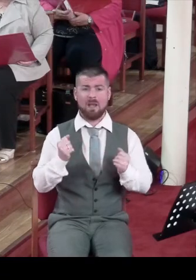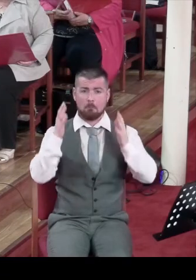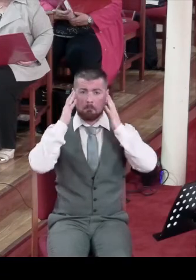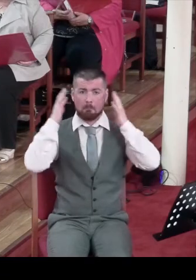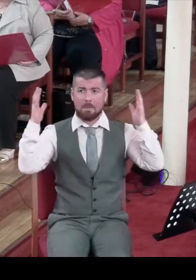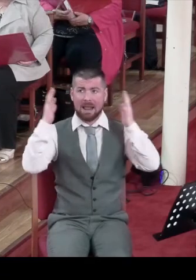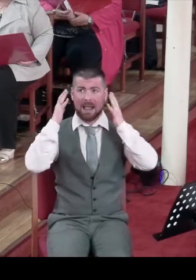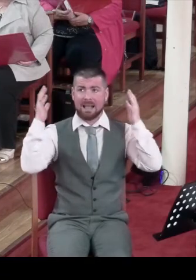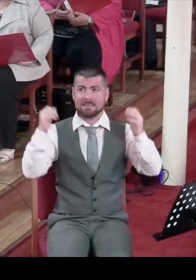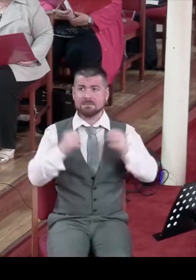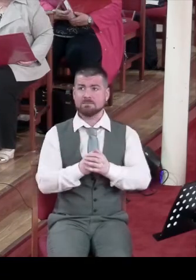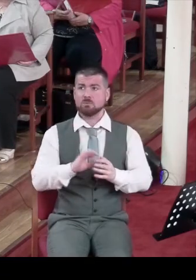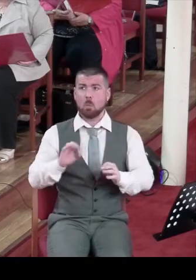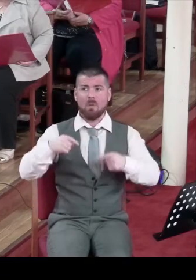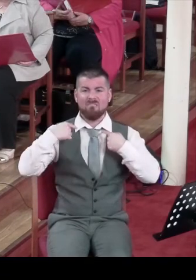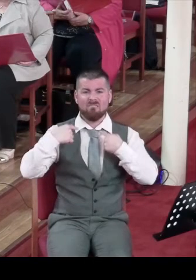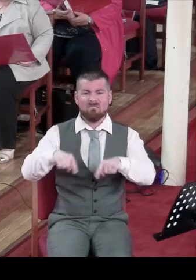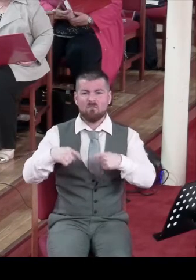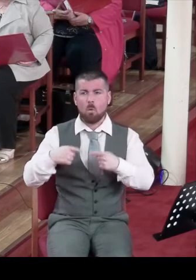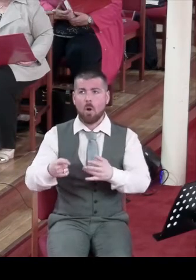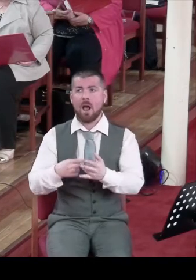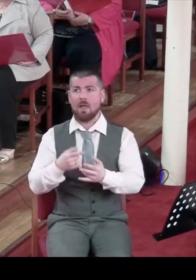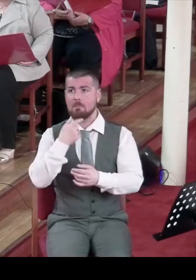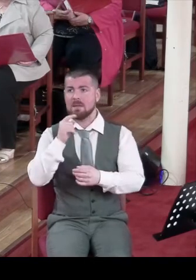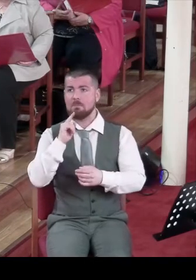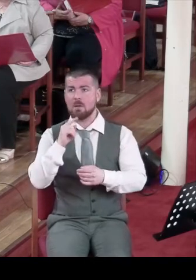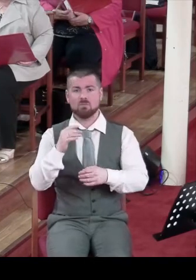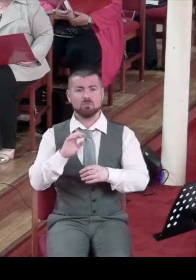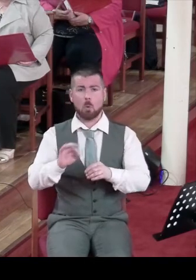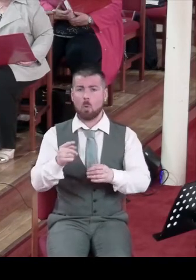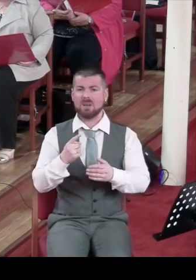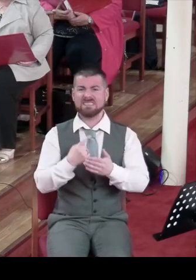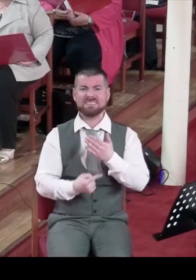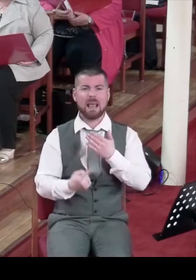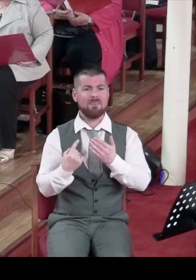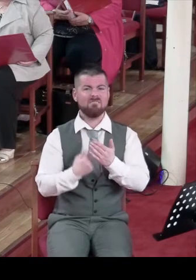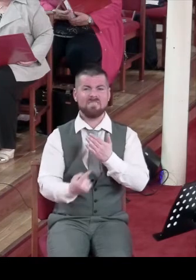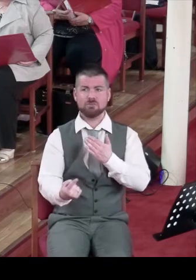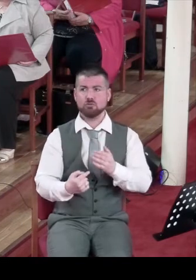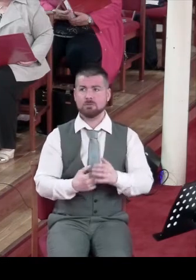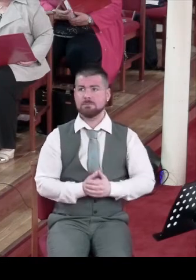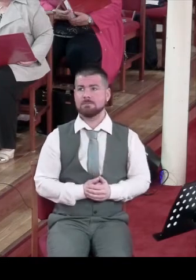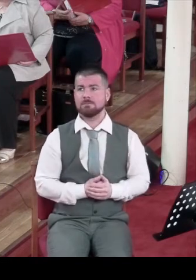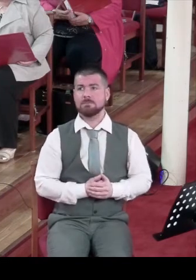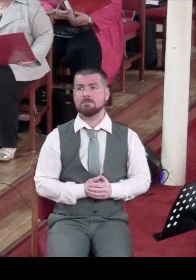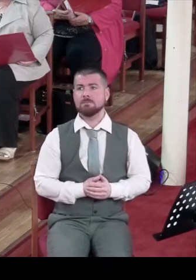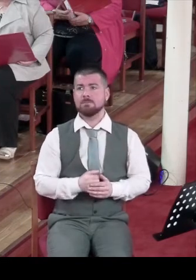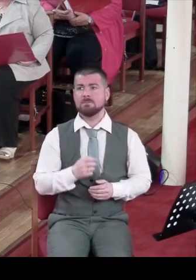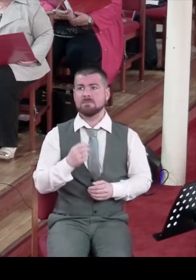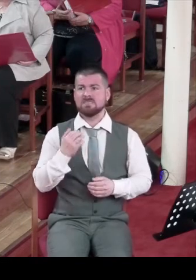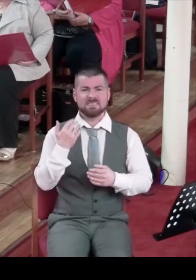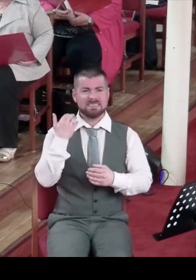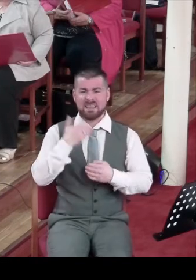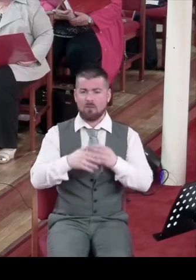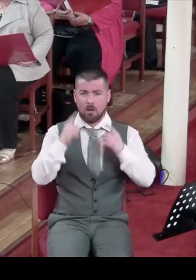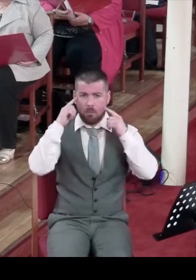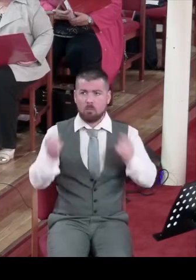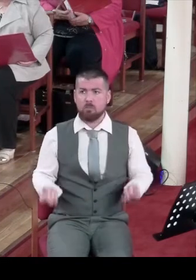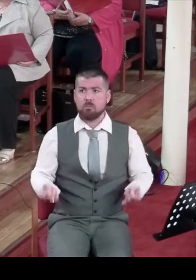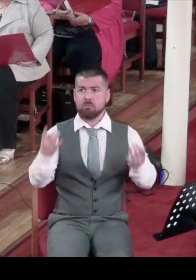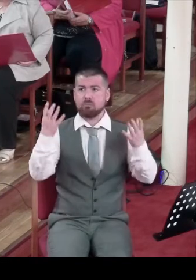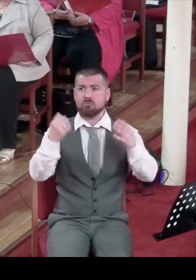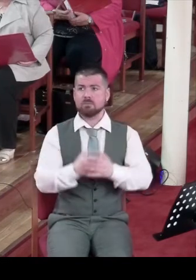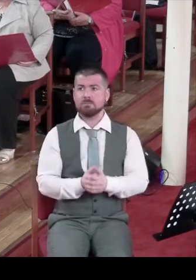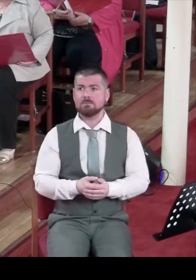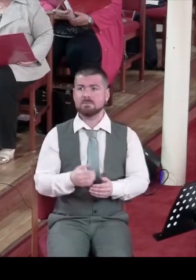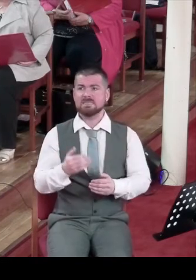head, doesn't force itself on others, isn't always me first, doesn't fly off the handle,